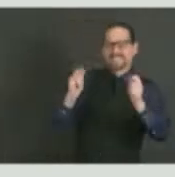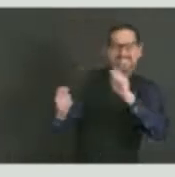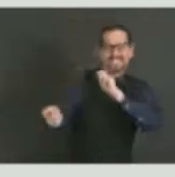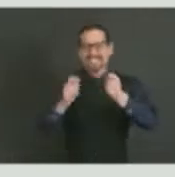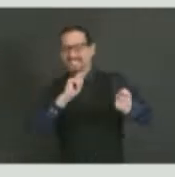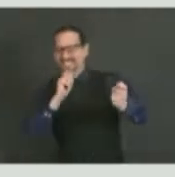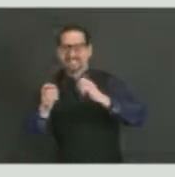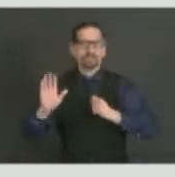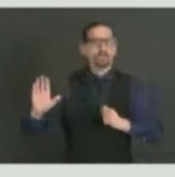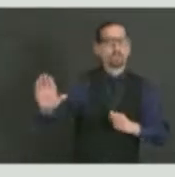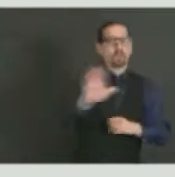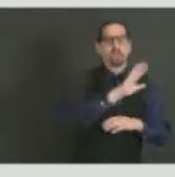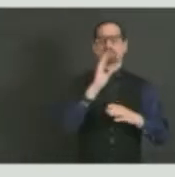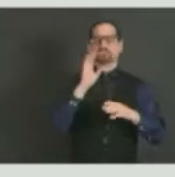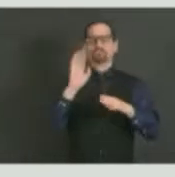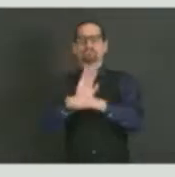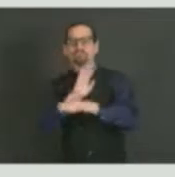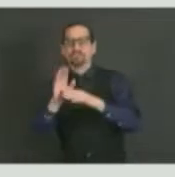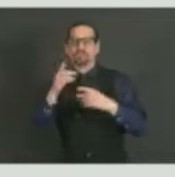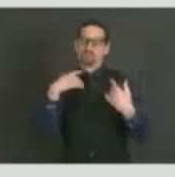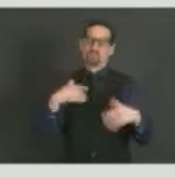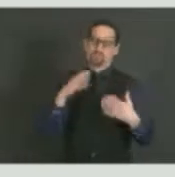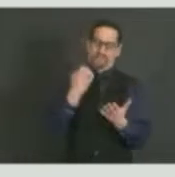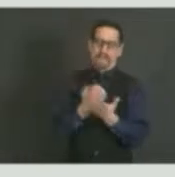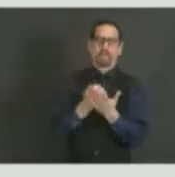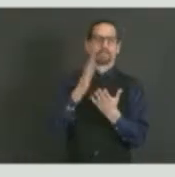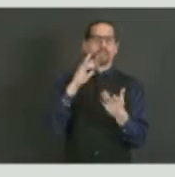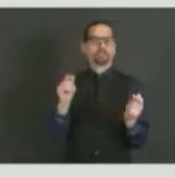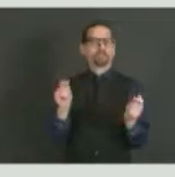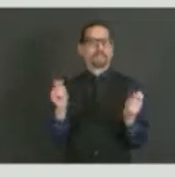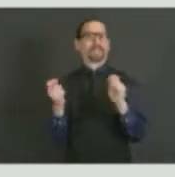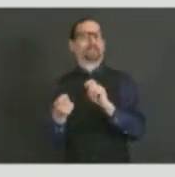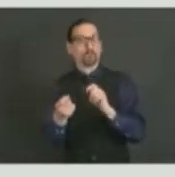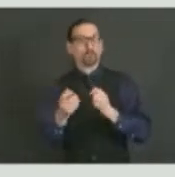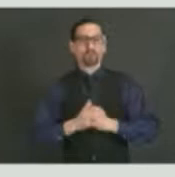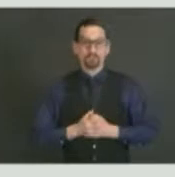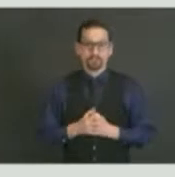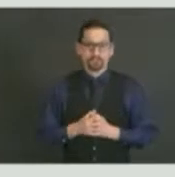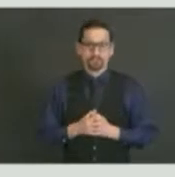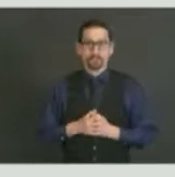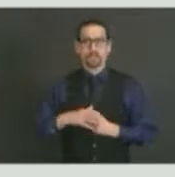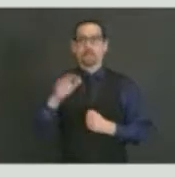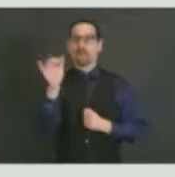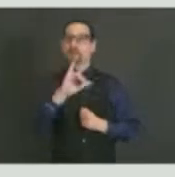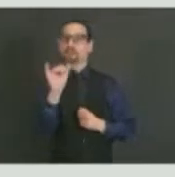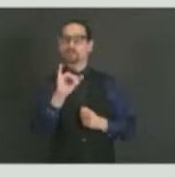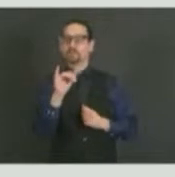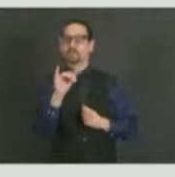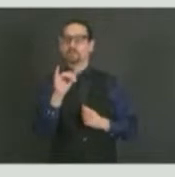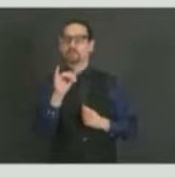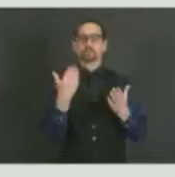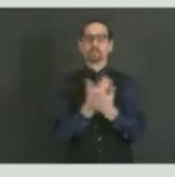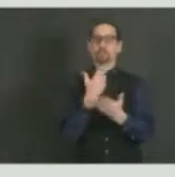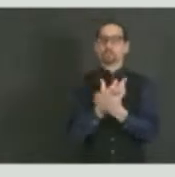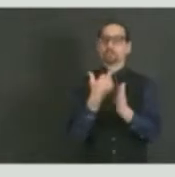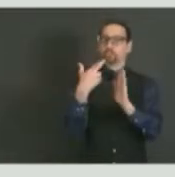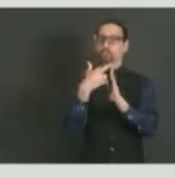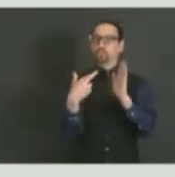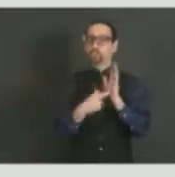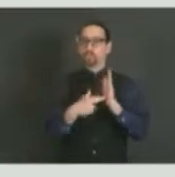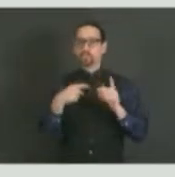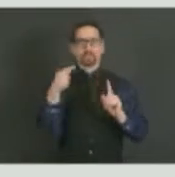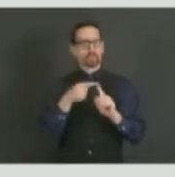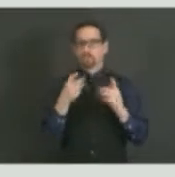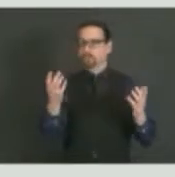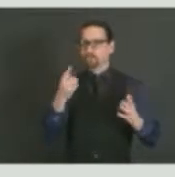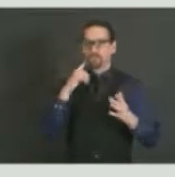It's also the case that we're introducing a new rule pertaining to length of stay at the